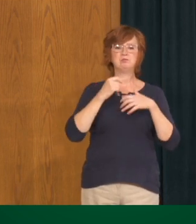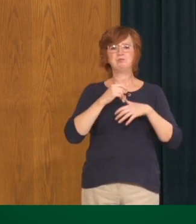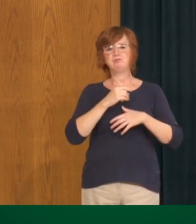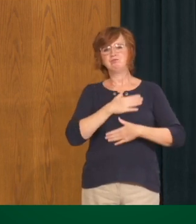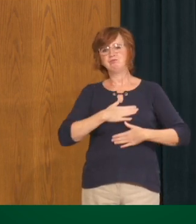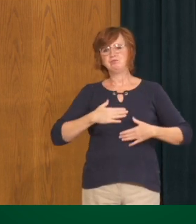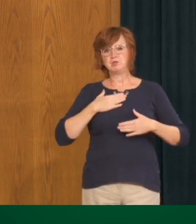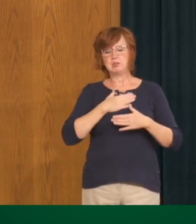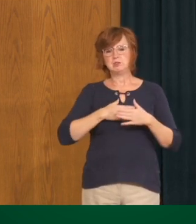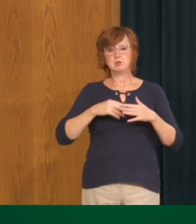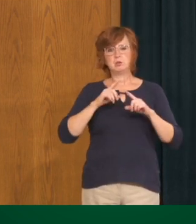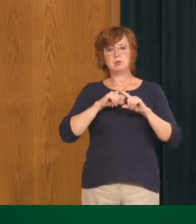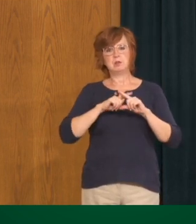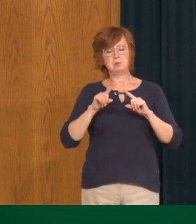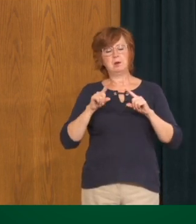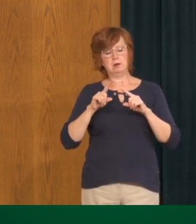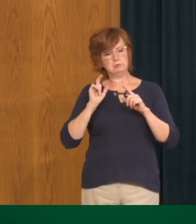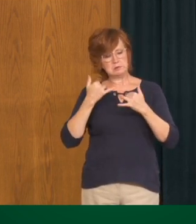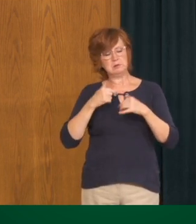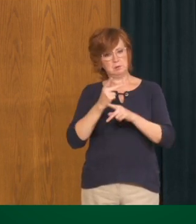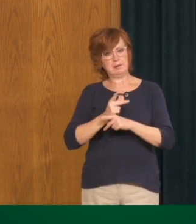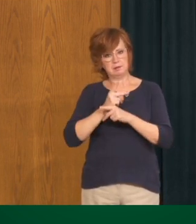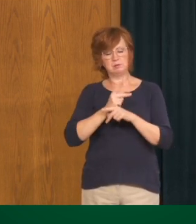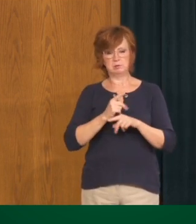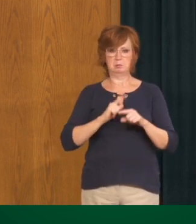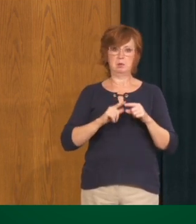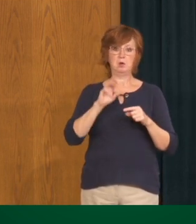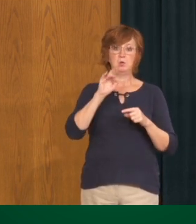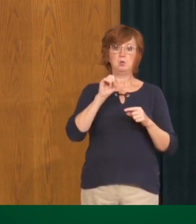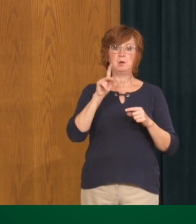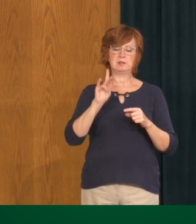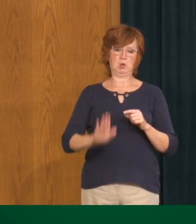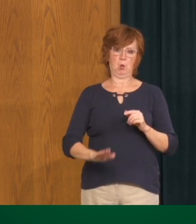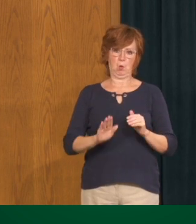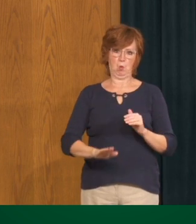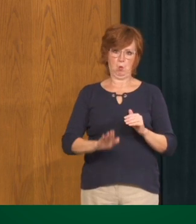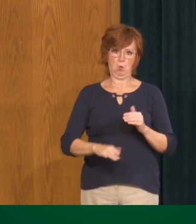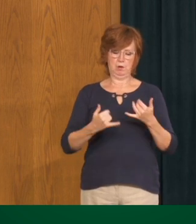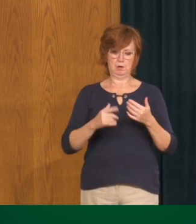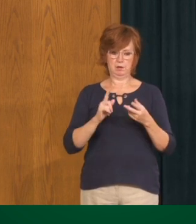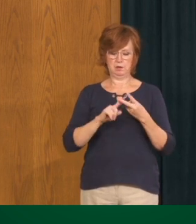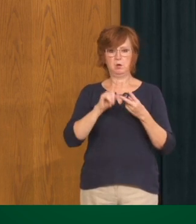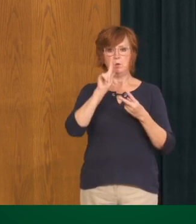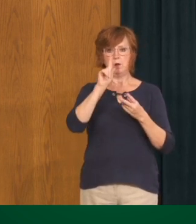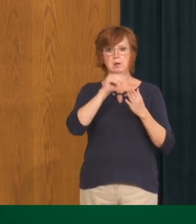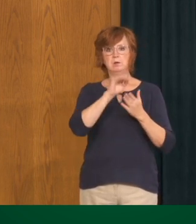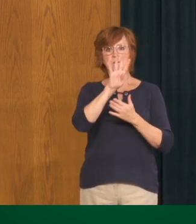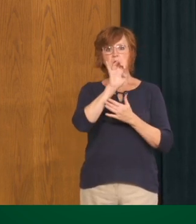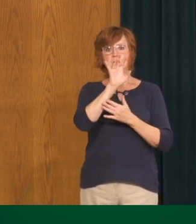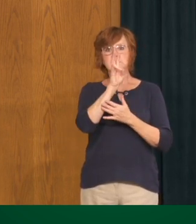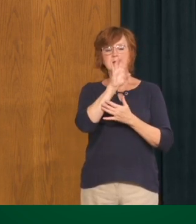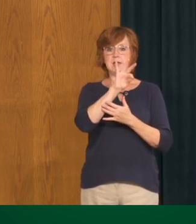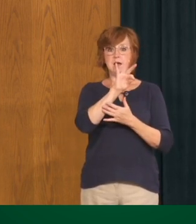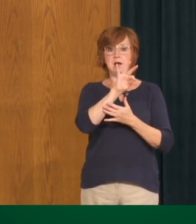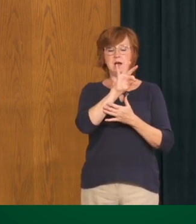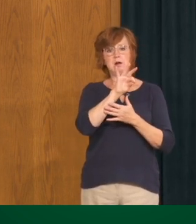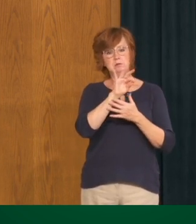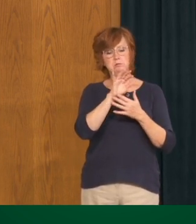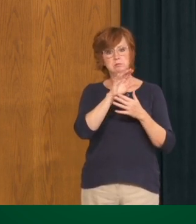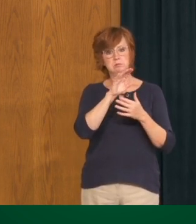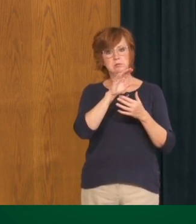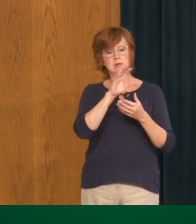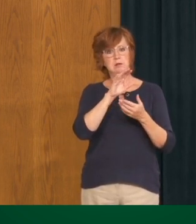Of the 1,479 reported cases, 165 are considered active. So again, a decline in our active case numbers, which is important and